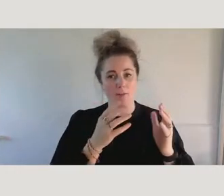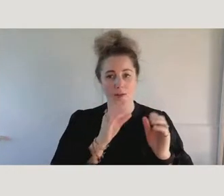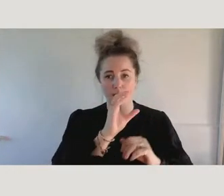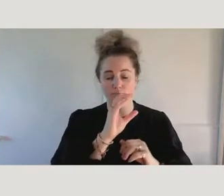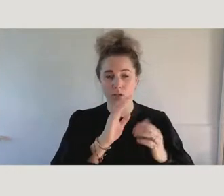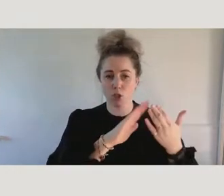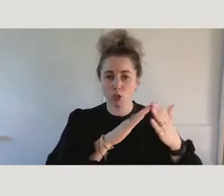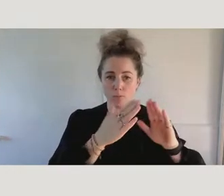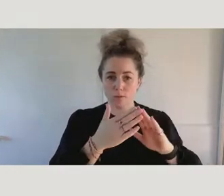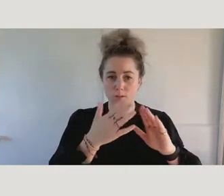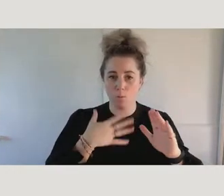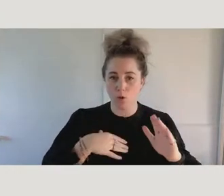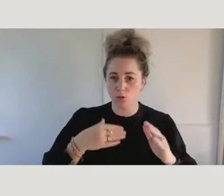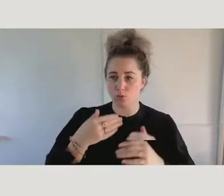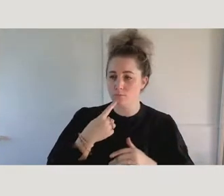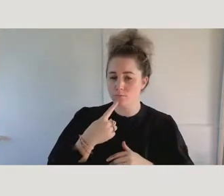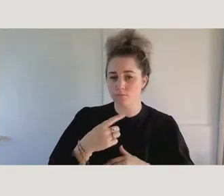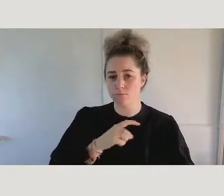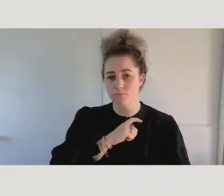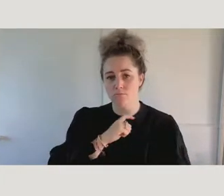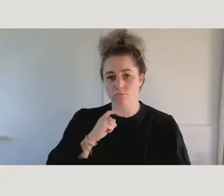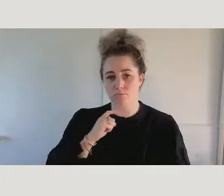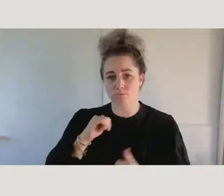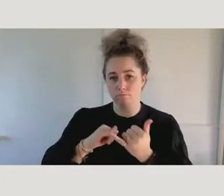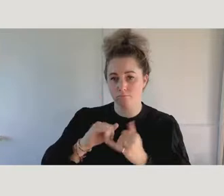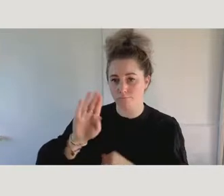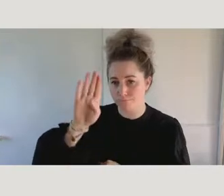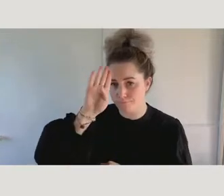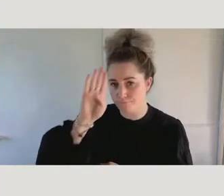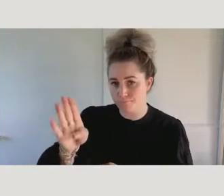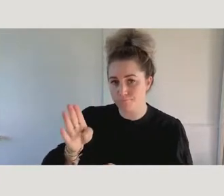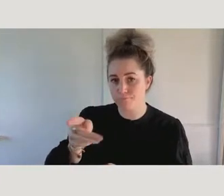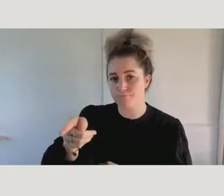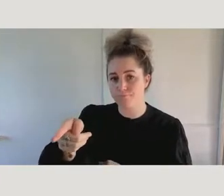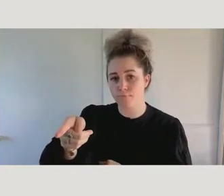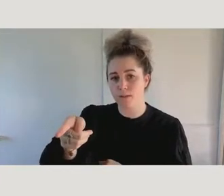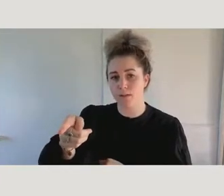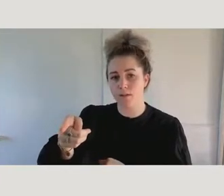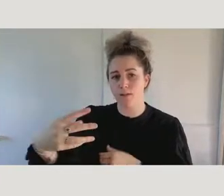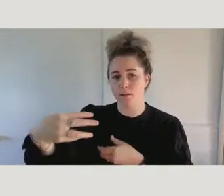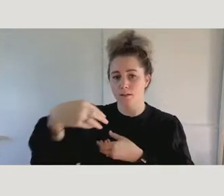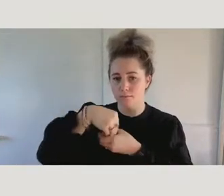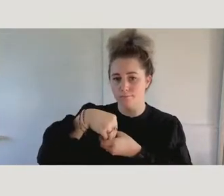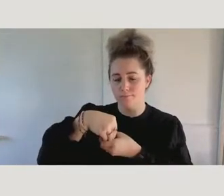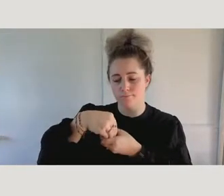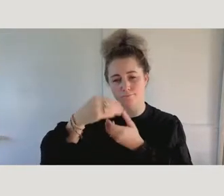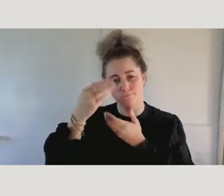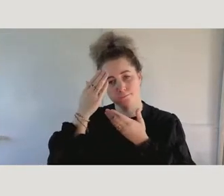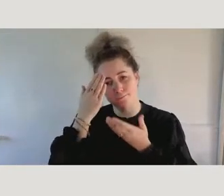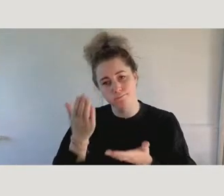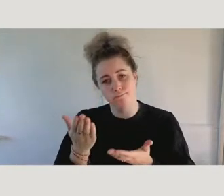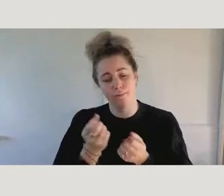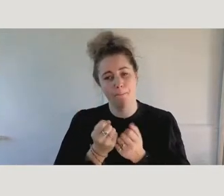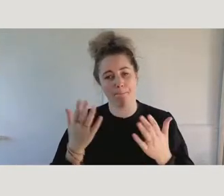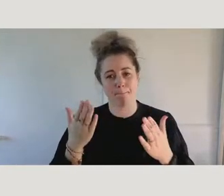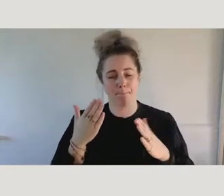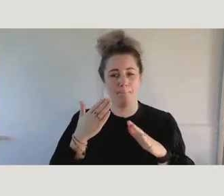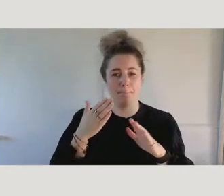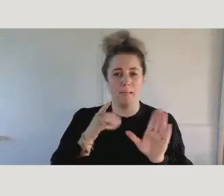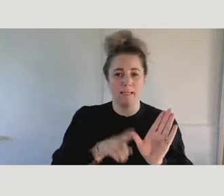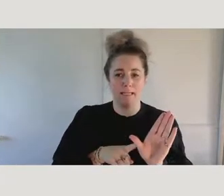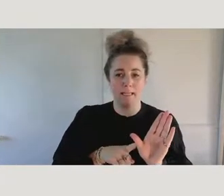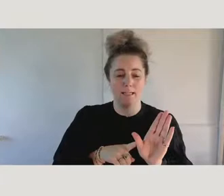to uh satello for to Reverend suamalia there uh who's also been there serving our community for many years our tuvalu community